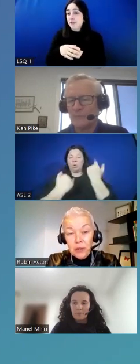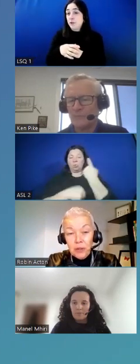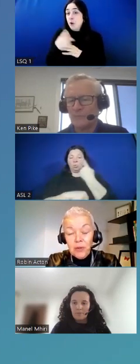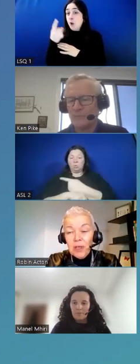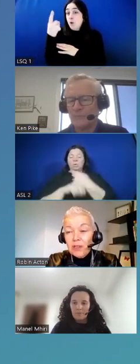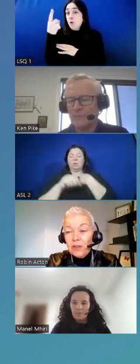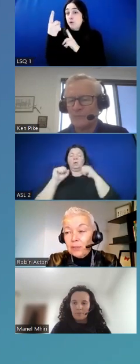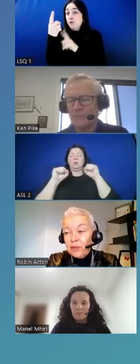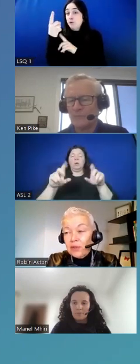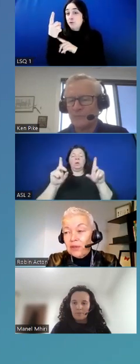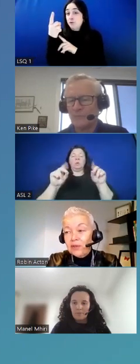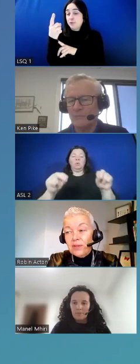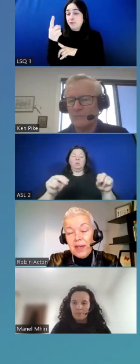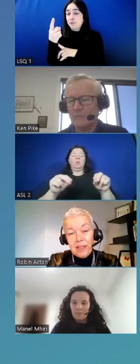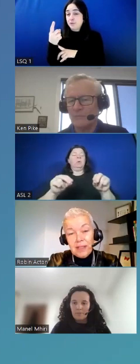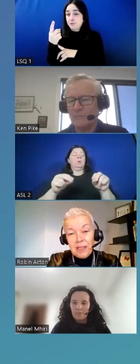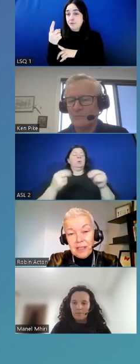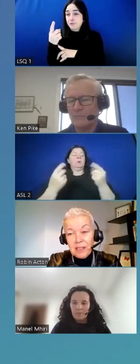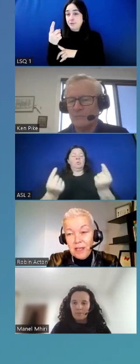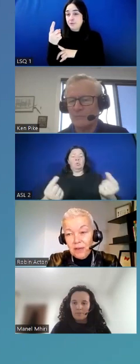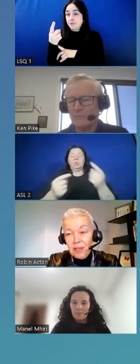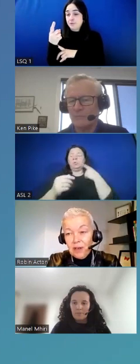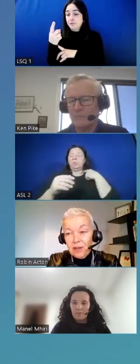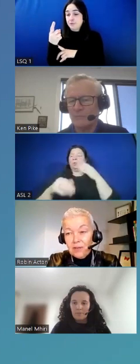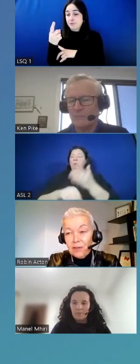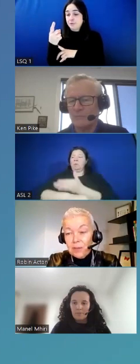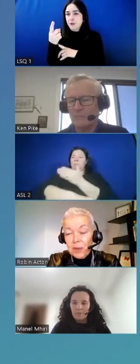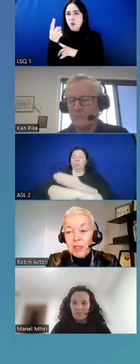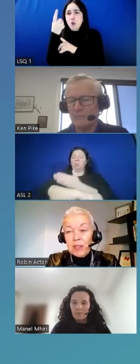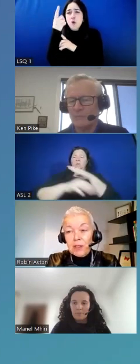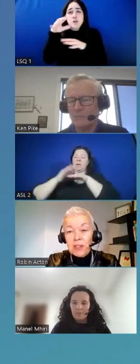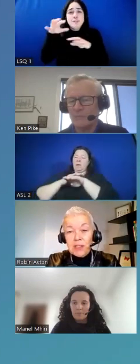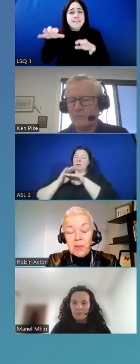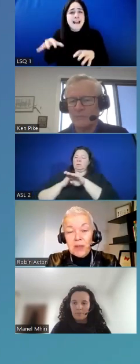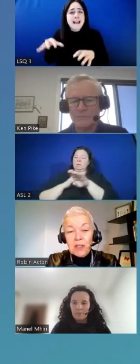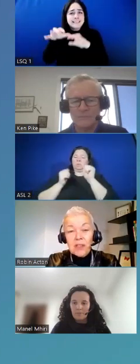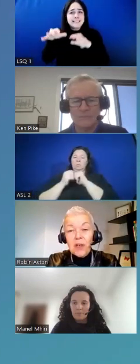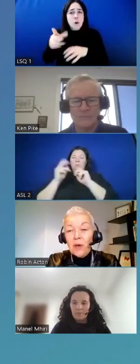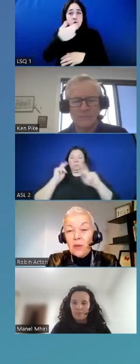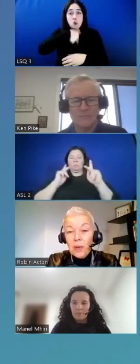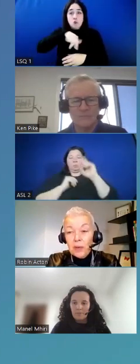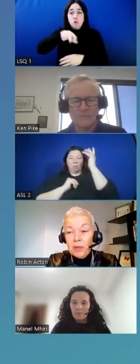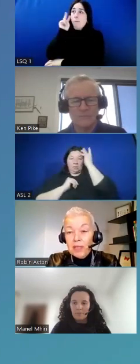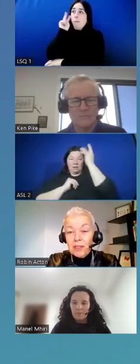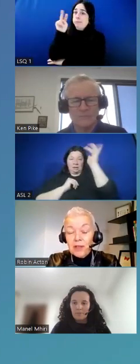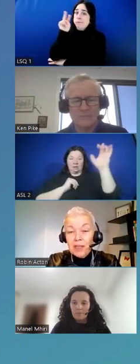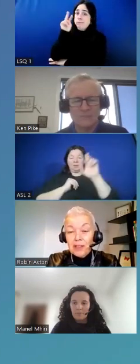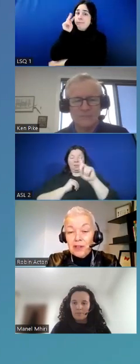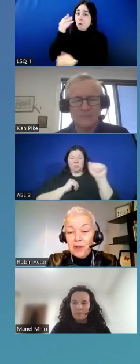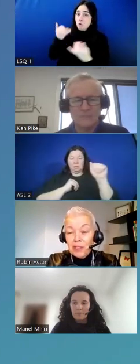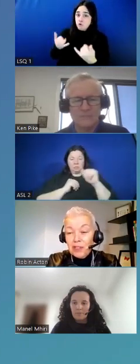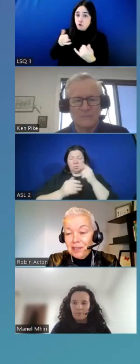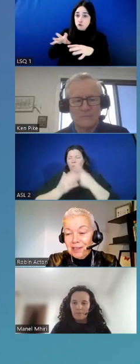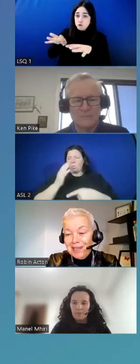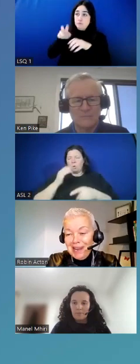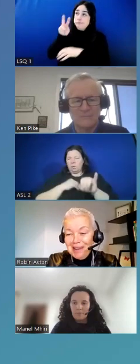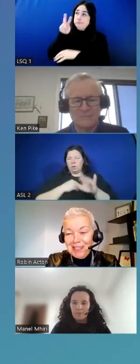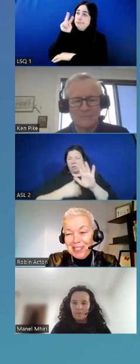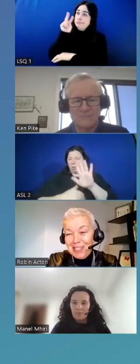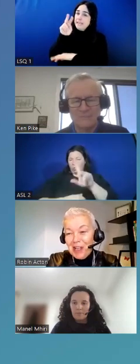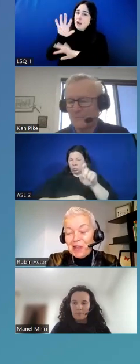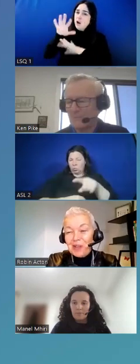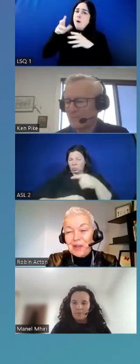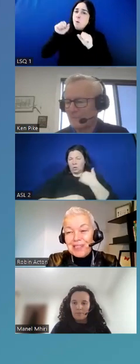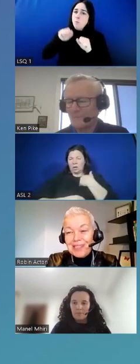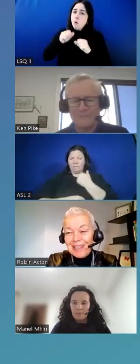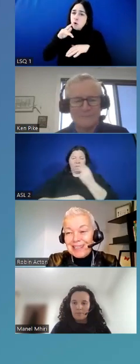could do to improve access to healthcare for people with intellectual disabilities. What would it be? So that's your question. You're going to have